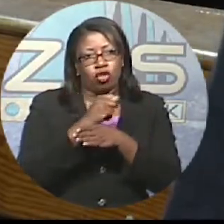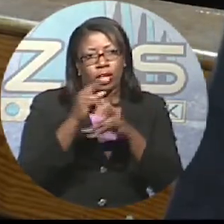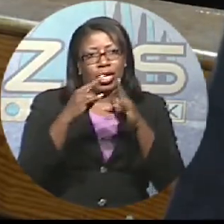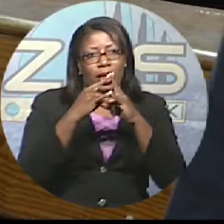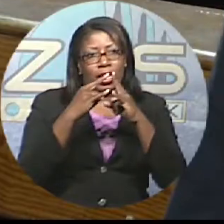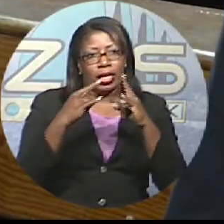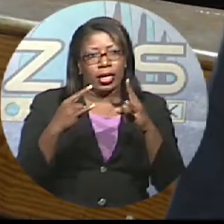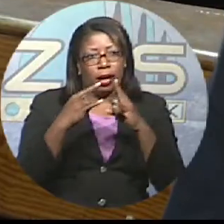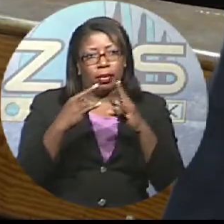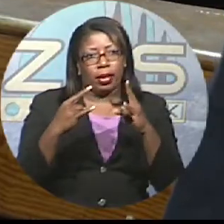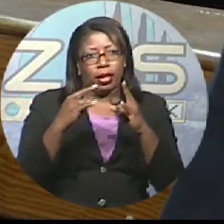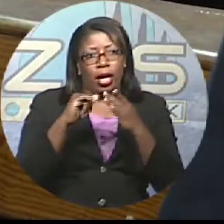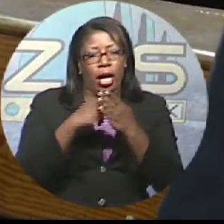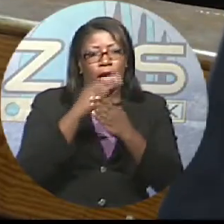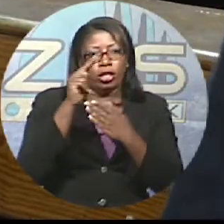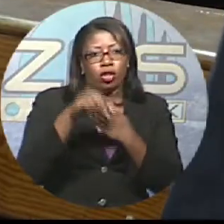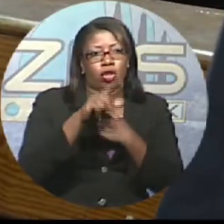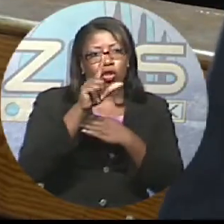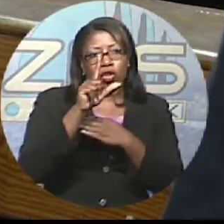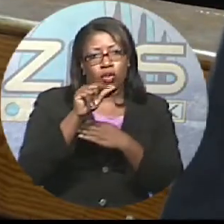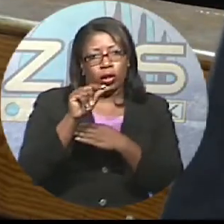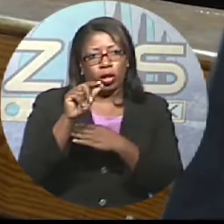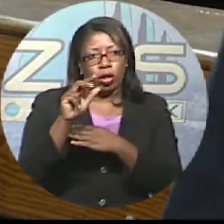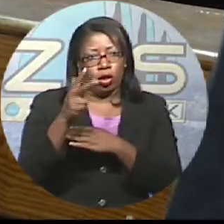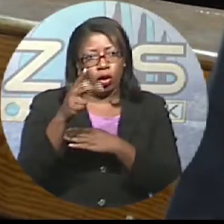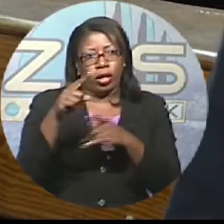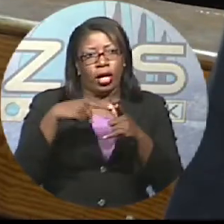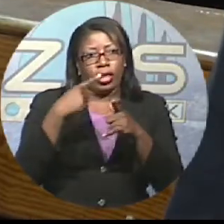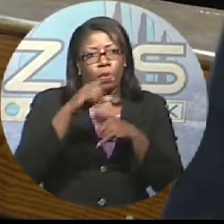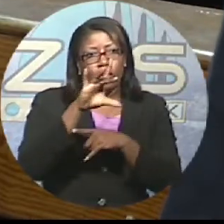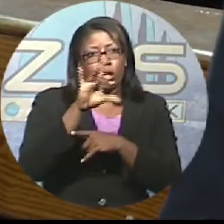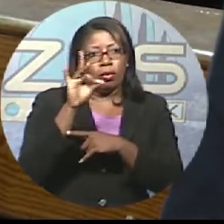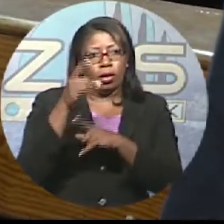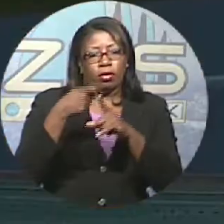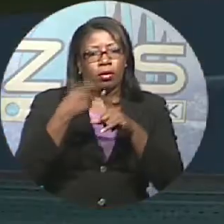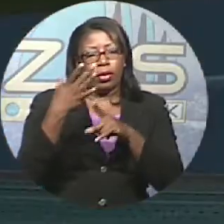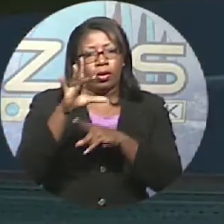June 23rd. And then from there, we'll pick 12.